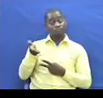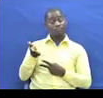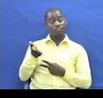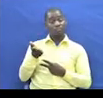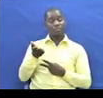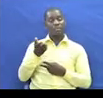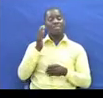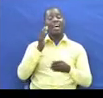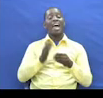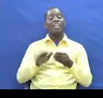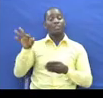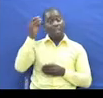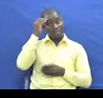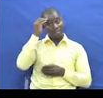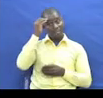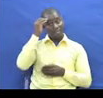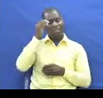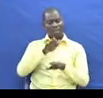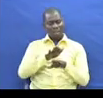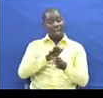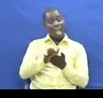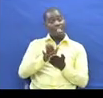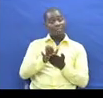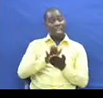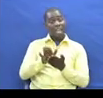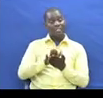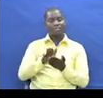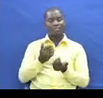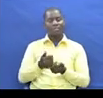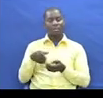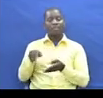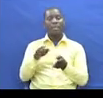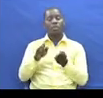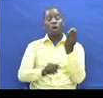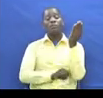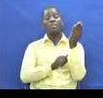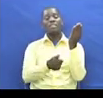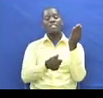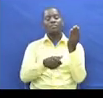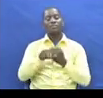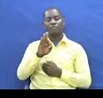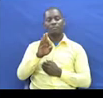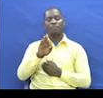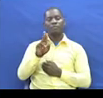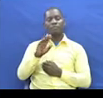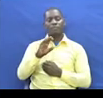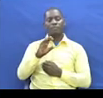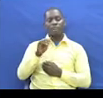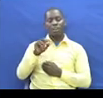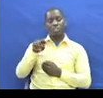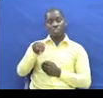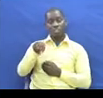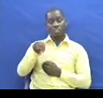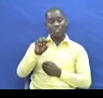of the lesson, to explain it, are the methods of representing functions. The